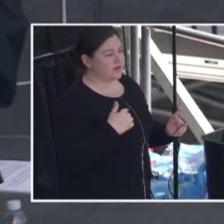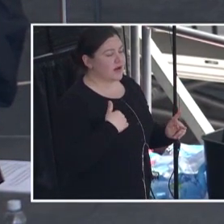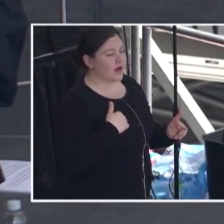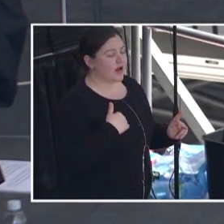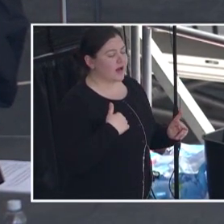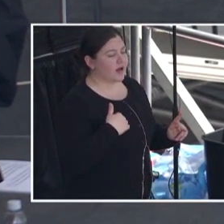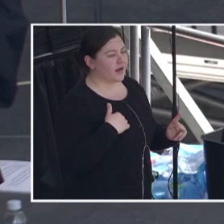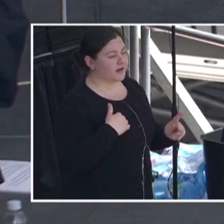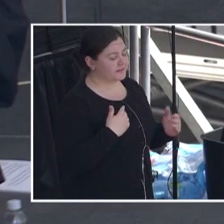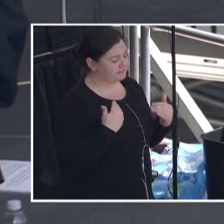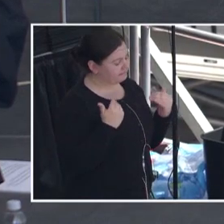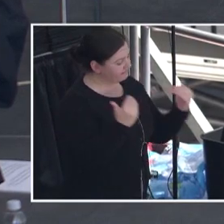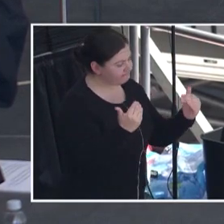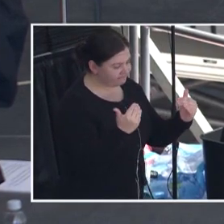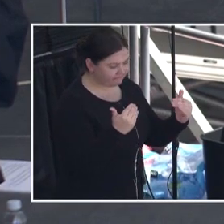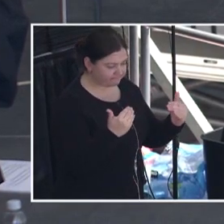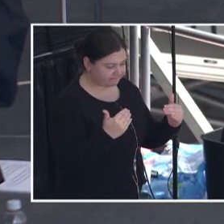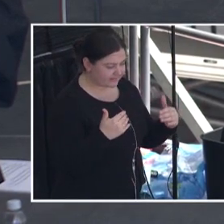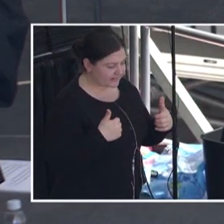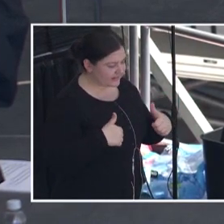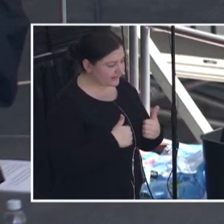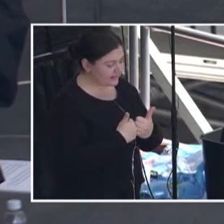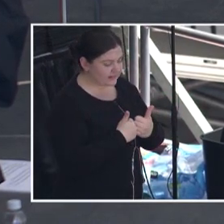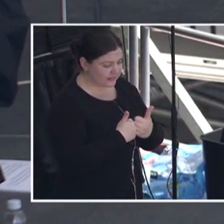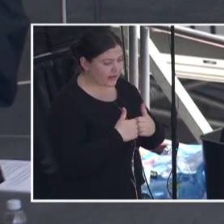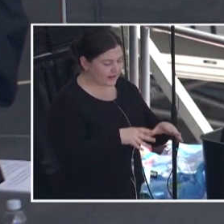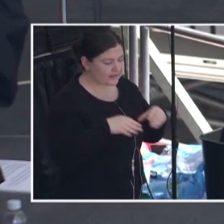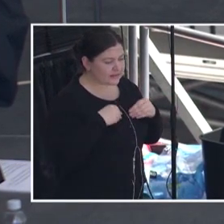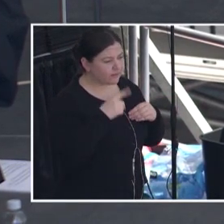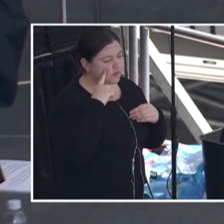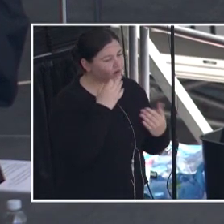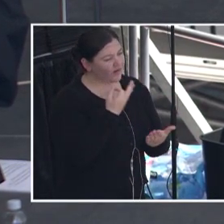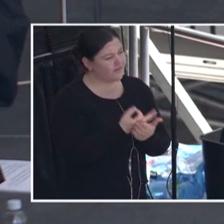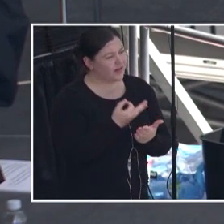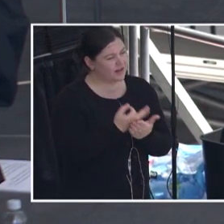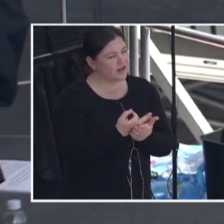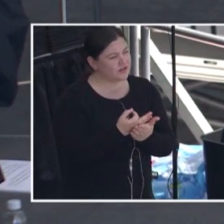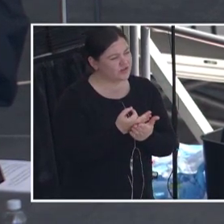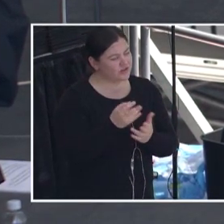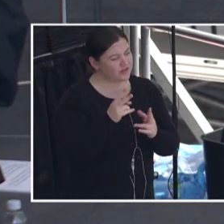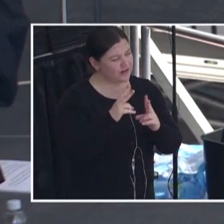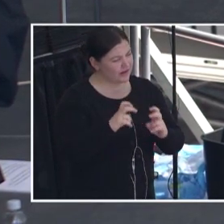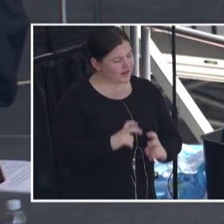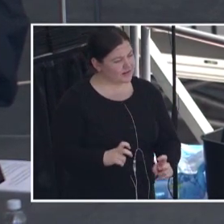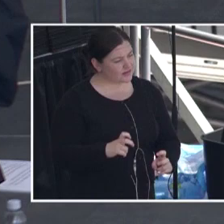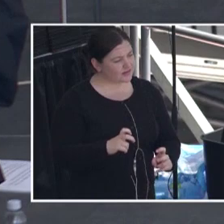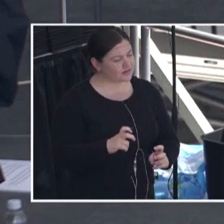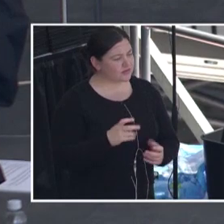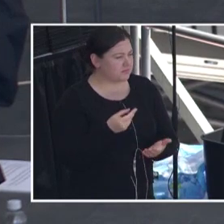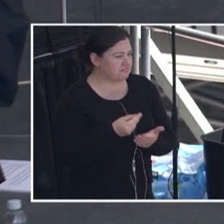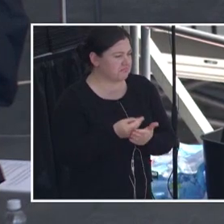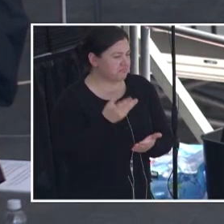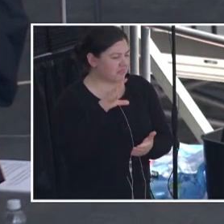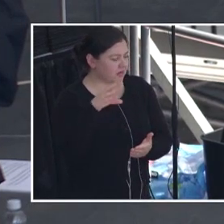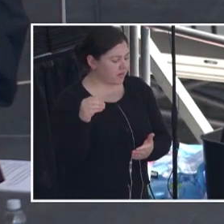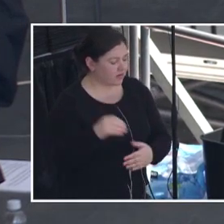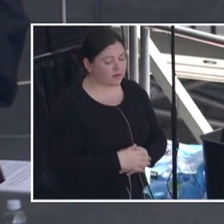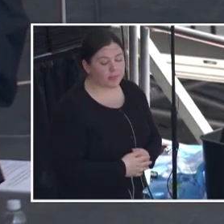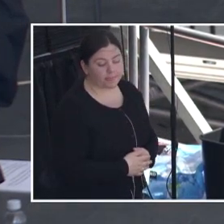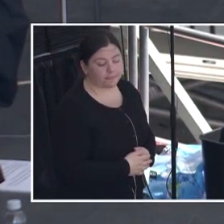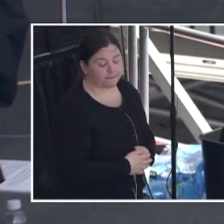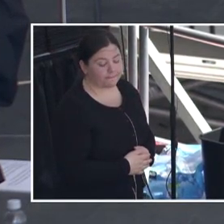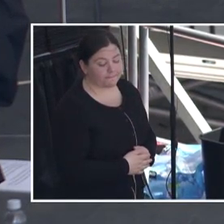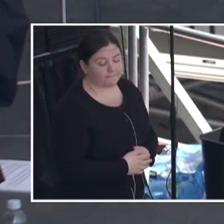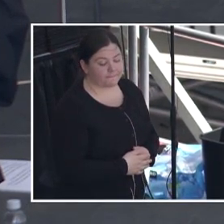training as a financial analyst at a mutual fund company. In the end, having to